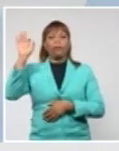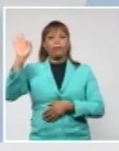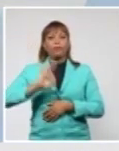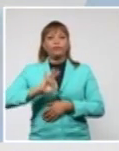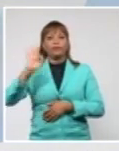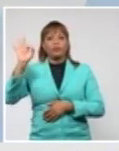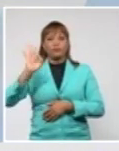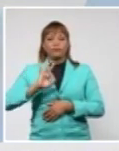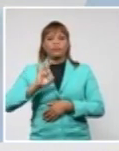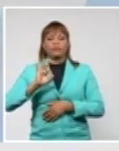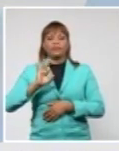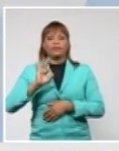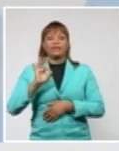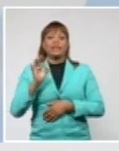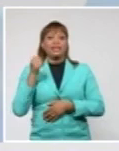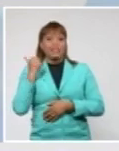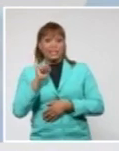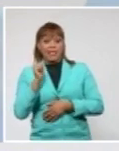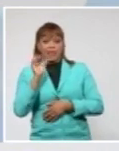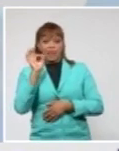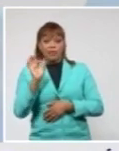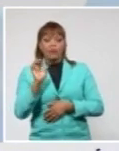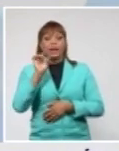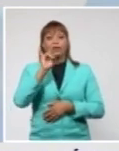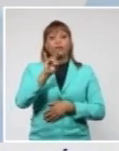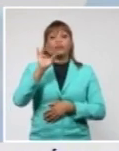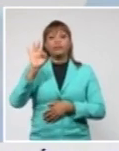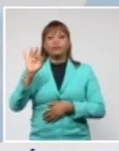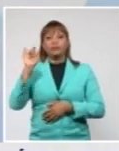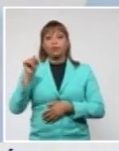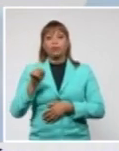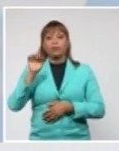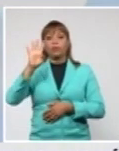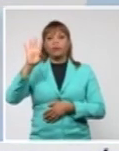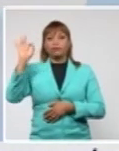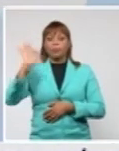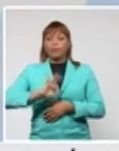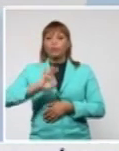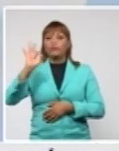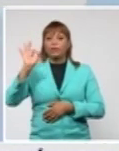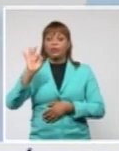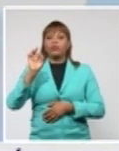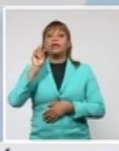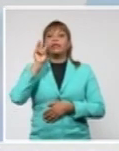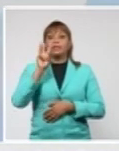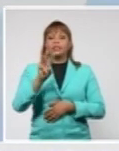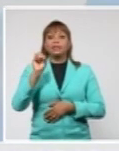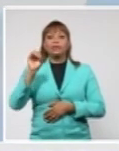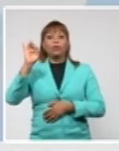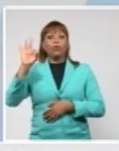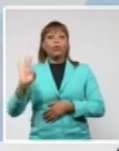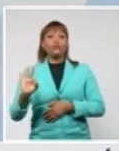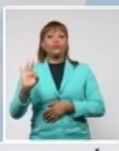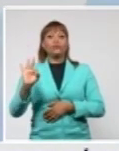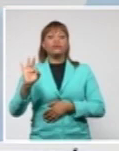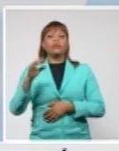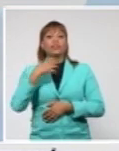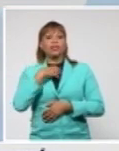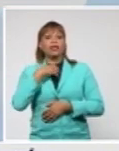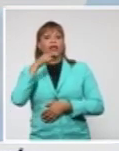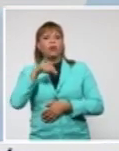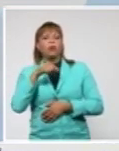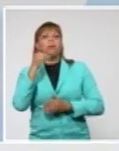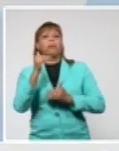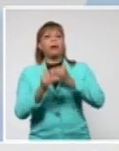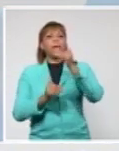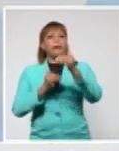313, or 5.2%, are active hospitalized cases. Of these,